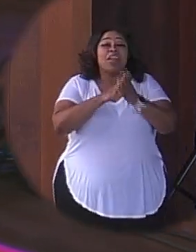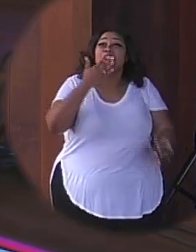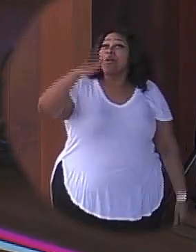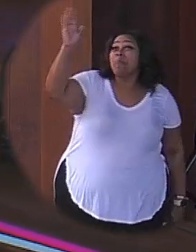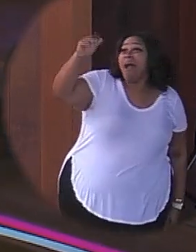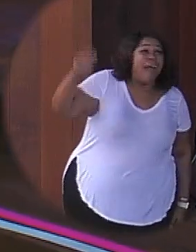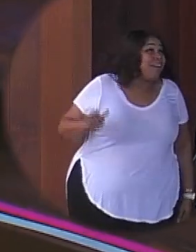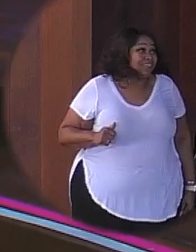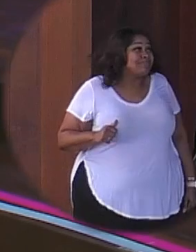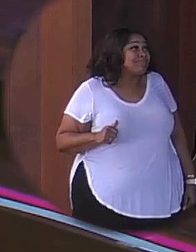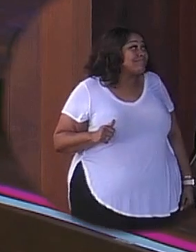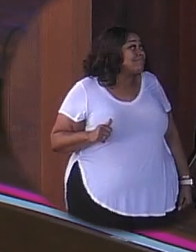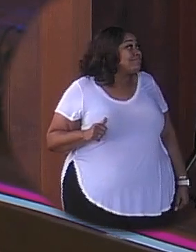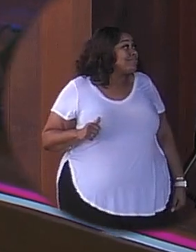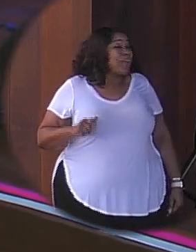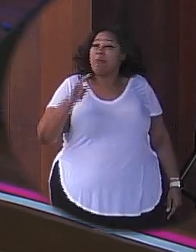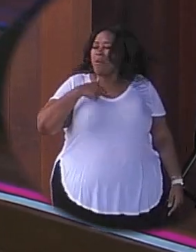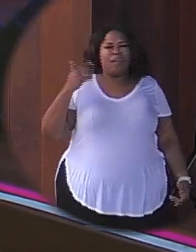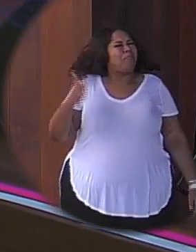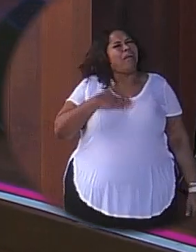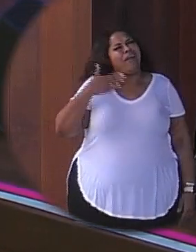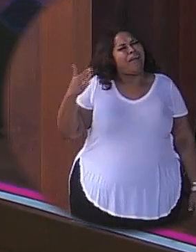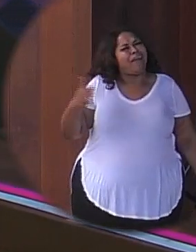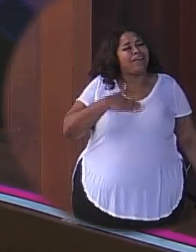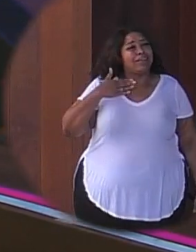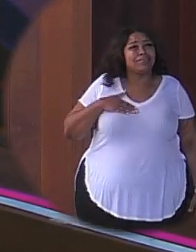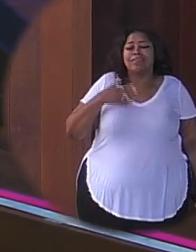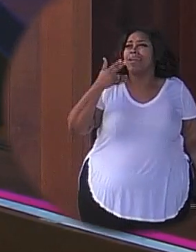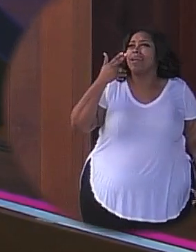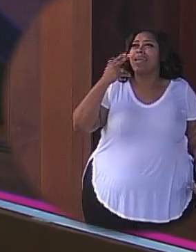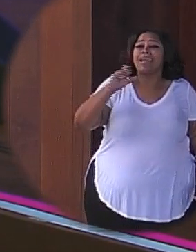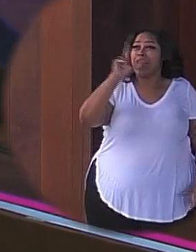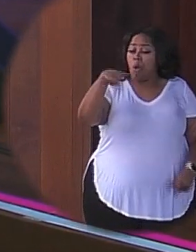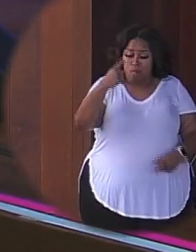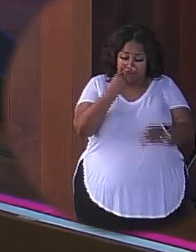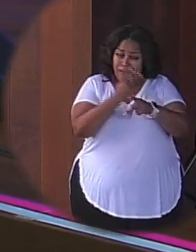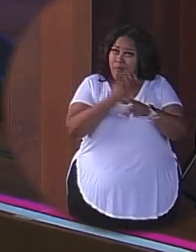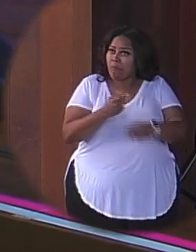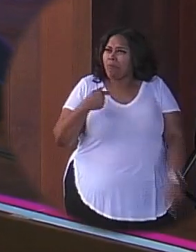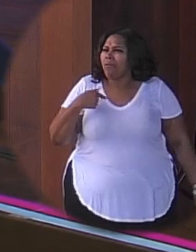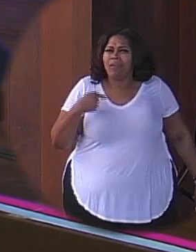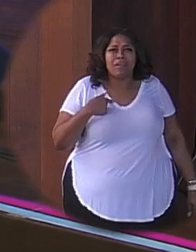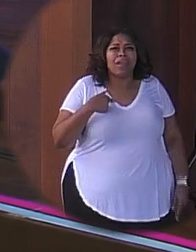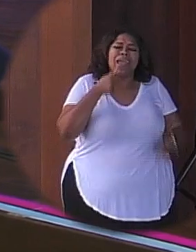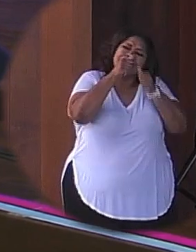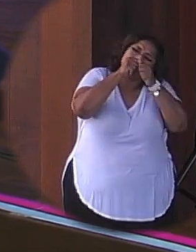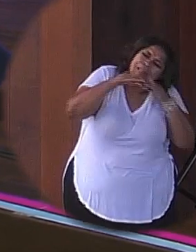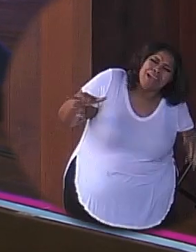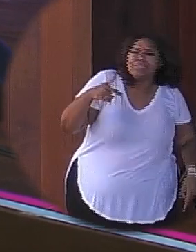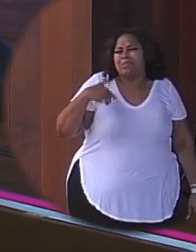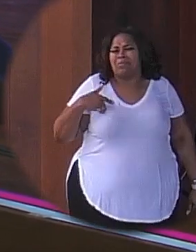Goodbye. But I'm so glad he's not just keeping me. He's blessing